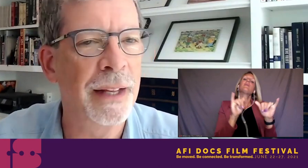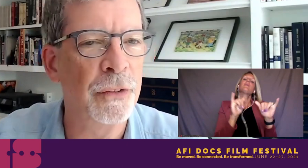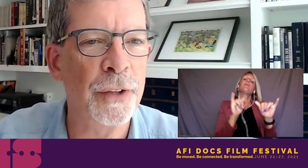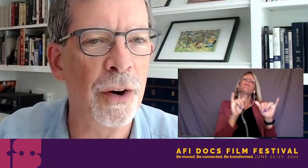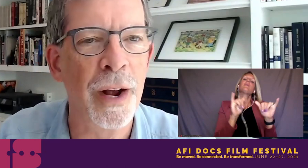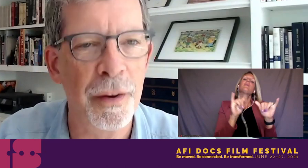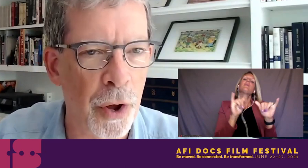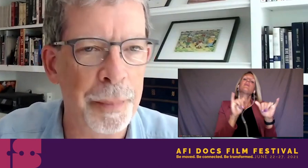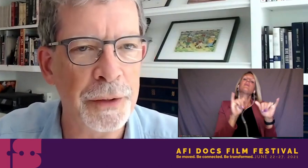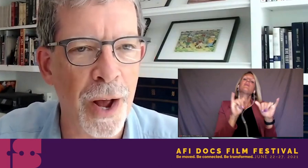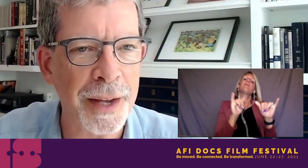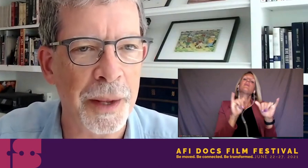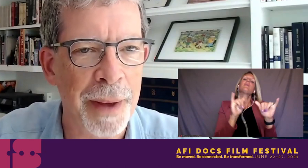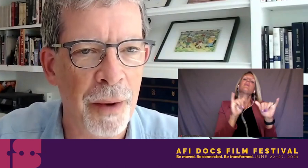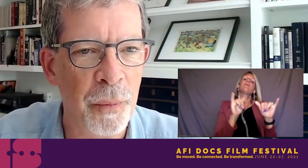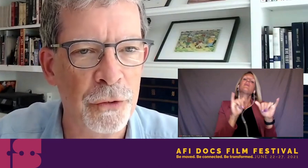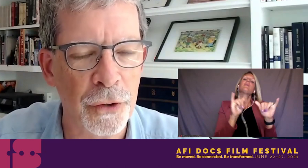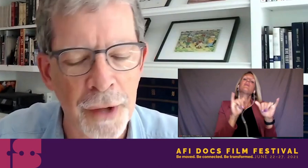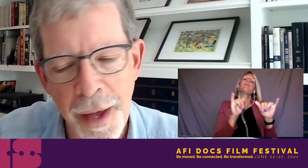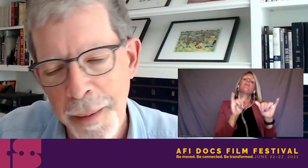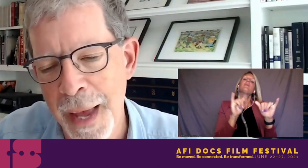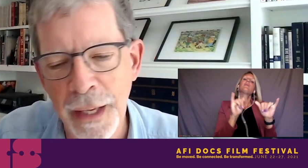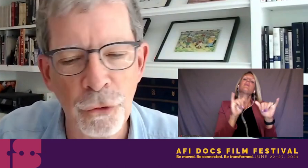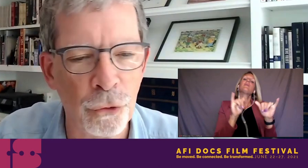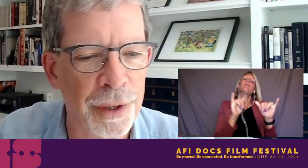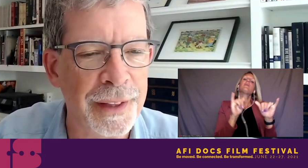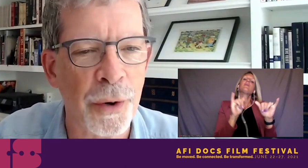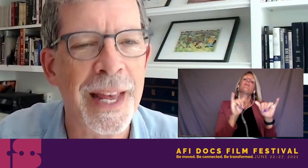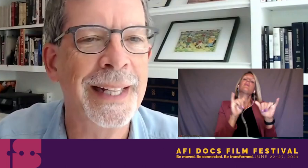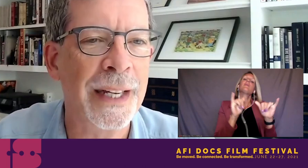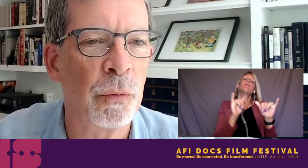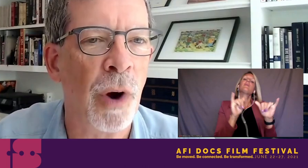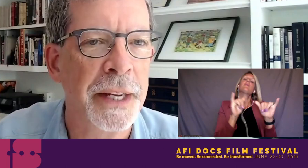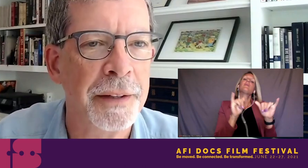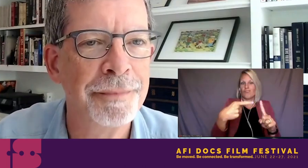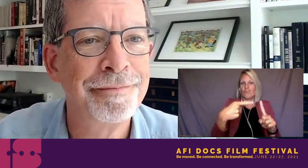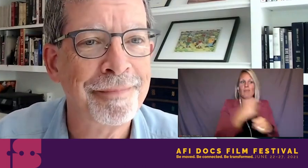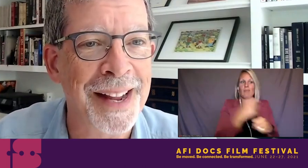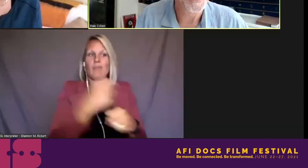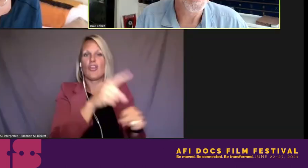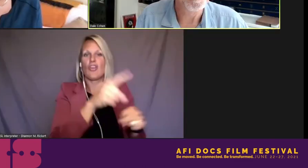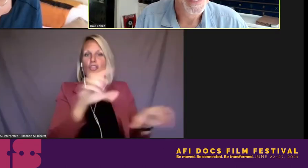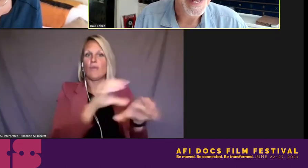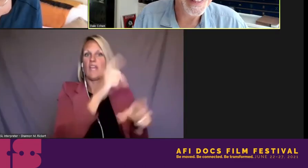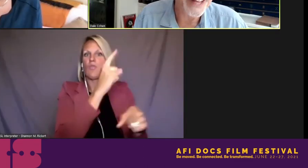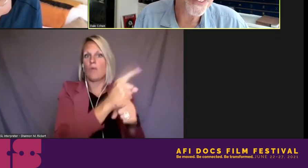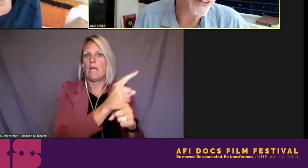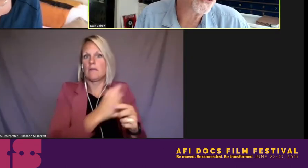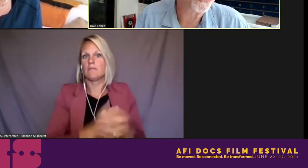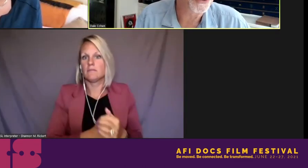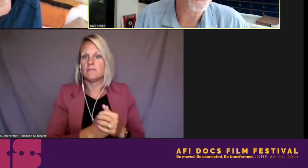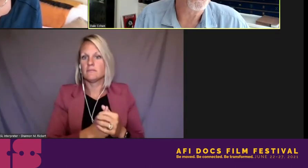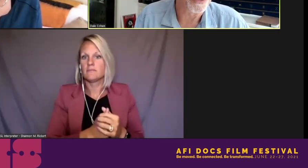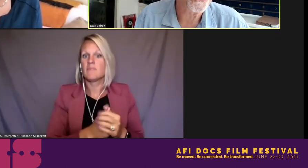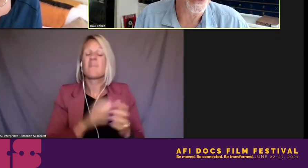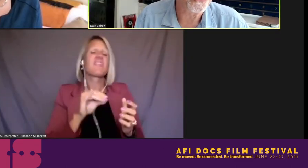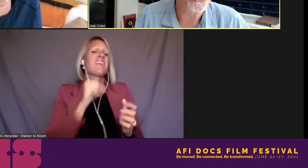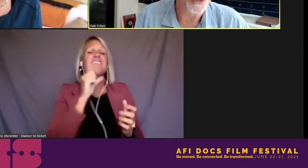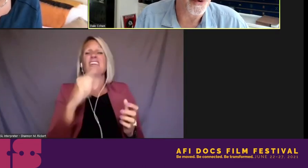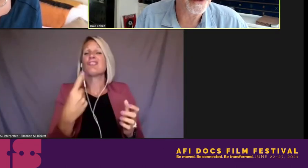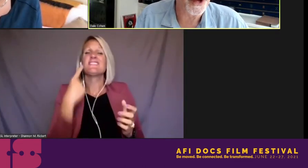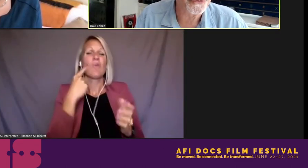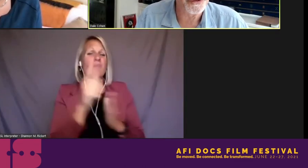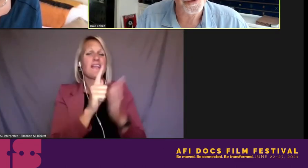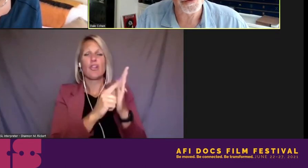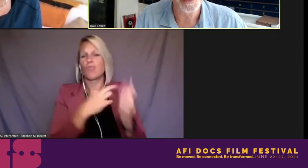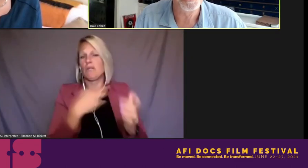Abby and Sarah have all been talking about, which is making sure that they're getting it right. And that's not just for legal risk, as